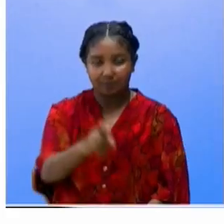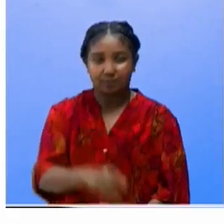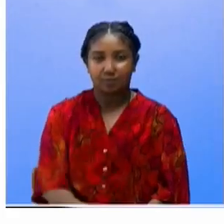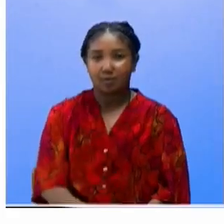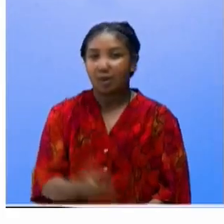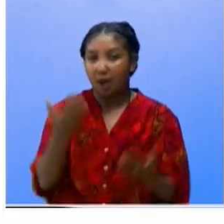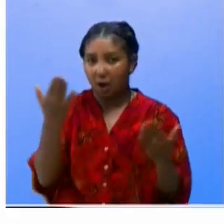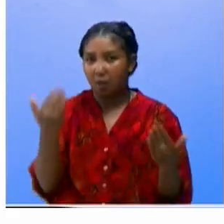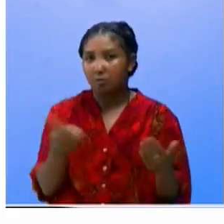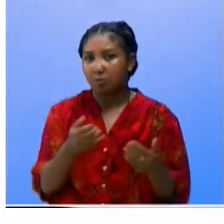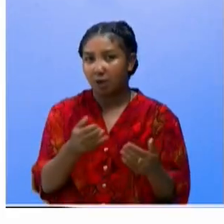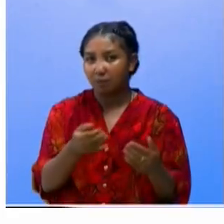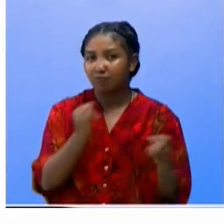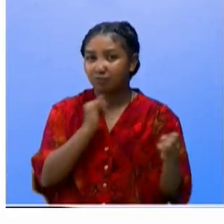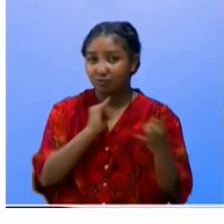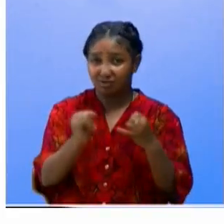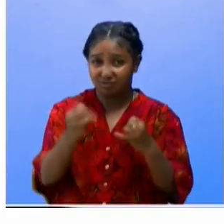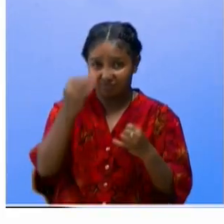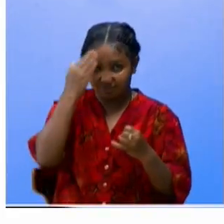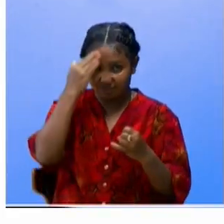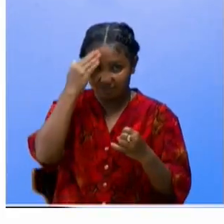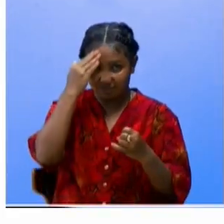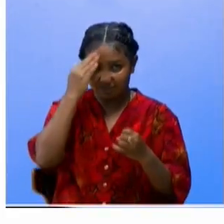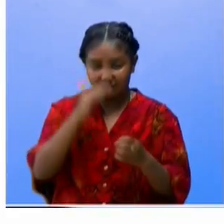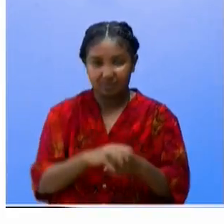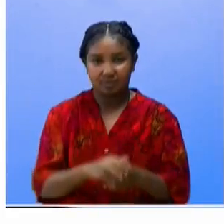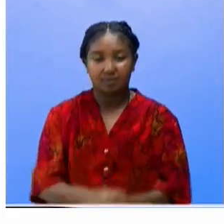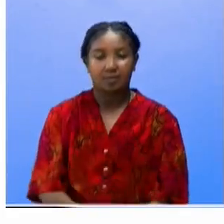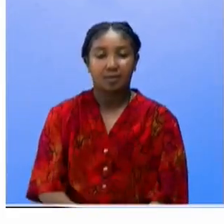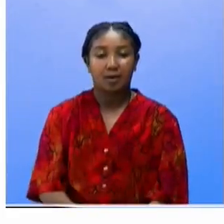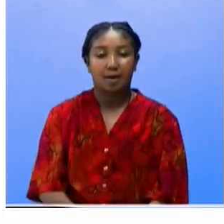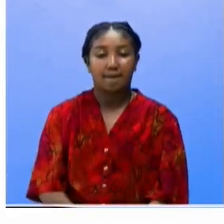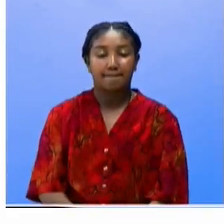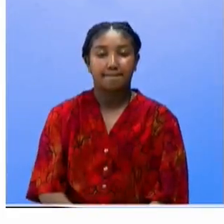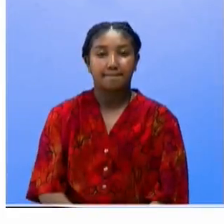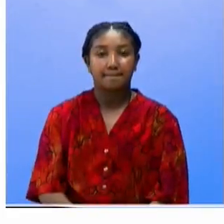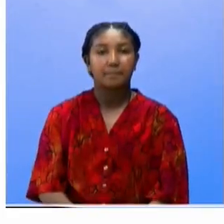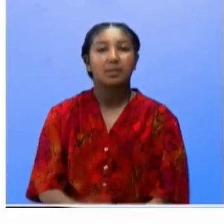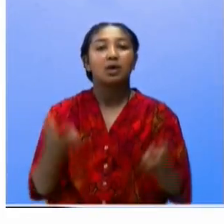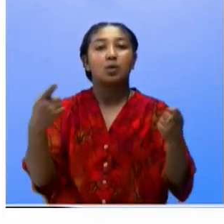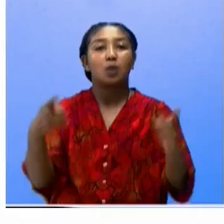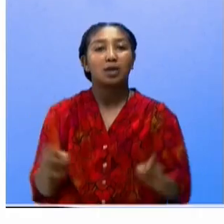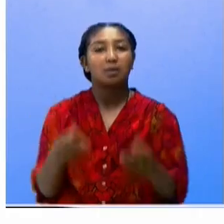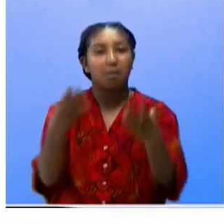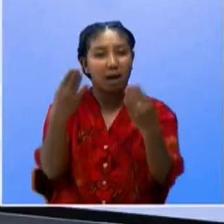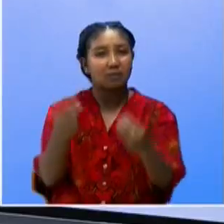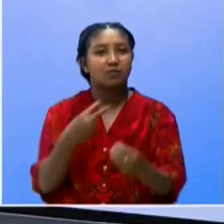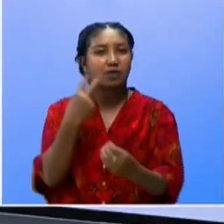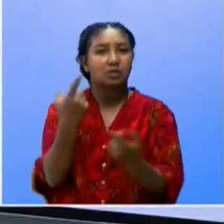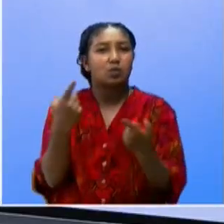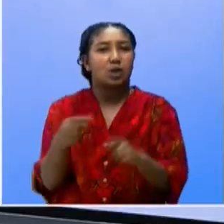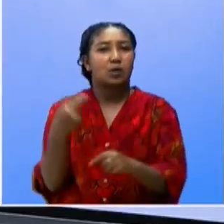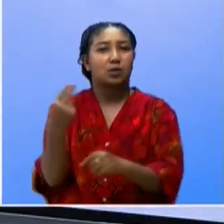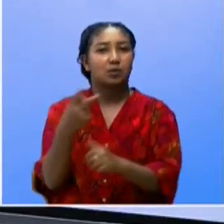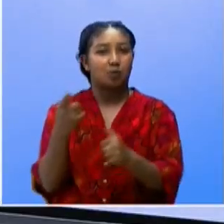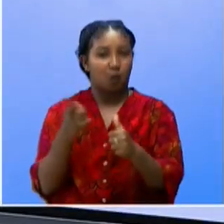I hope you have some information. Yes? When do we use passive voice?